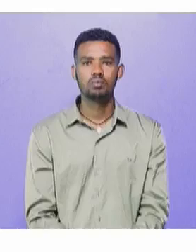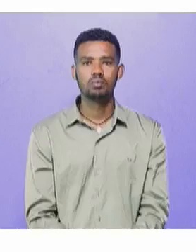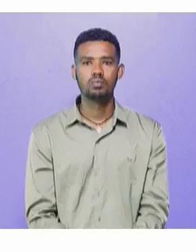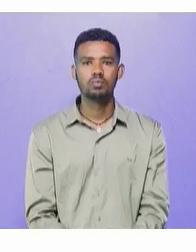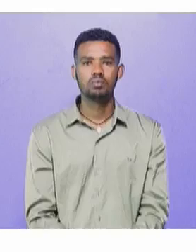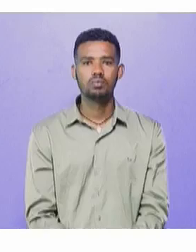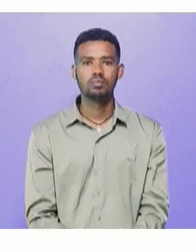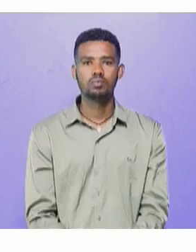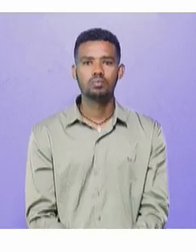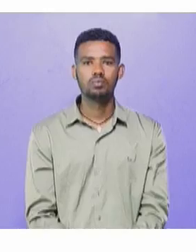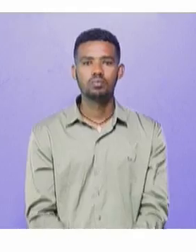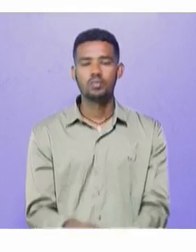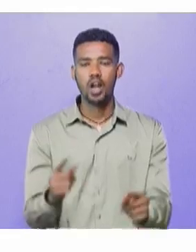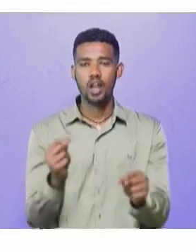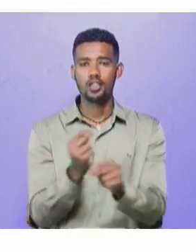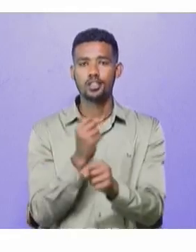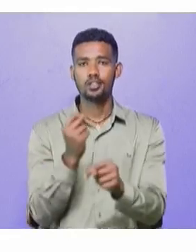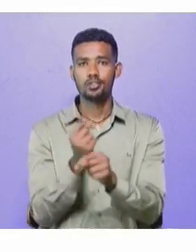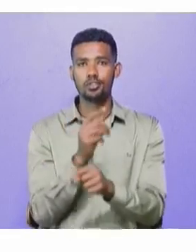4.